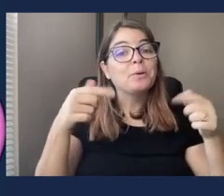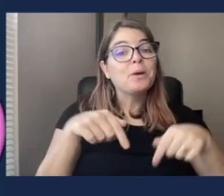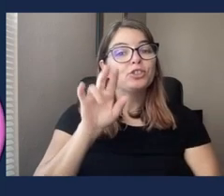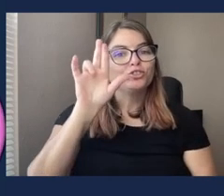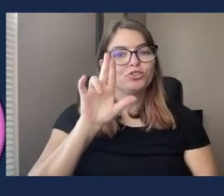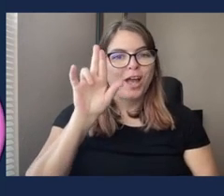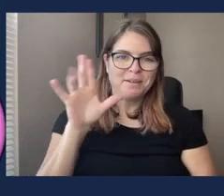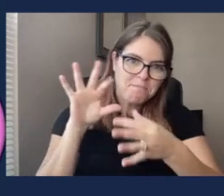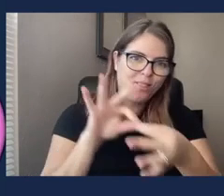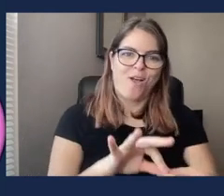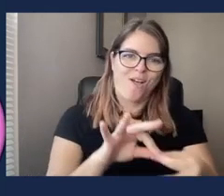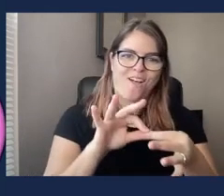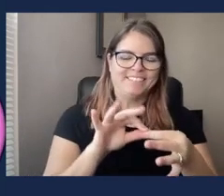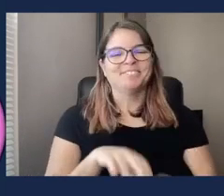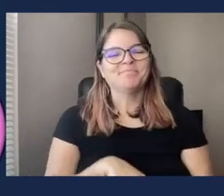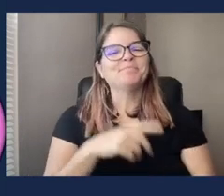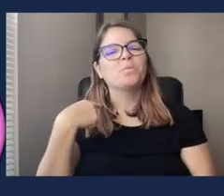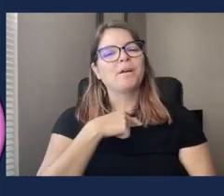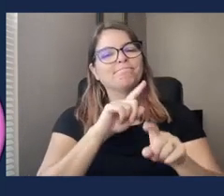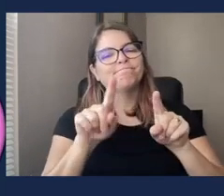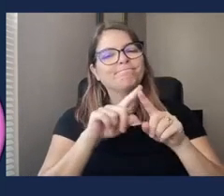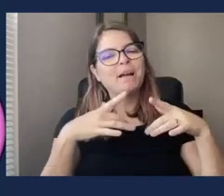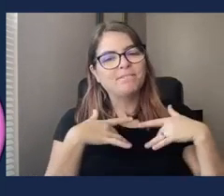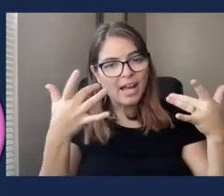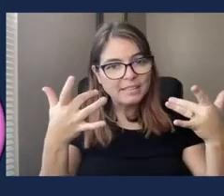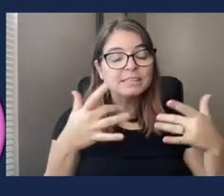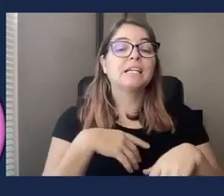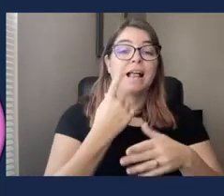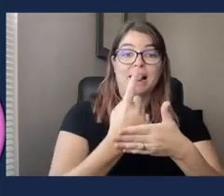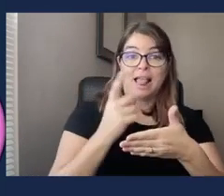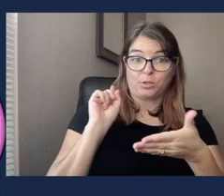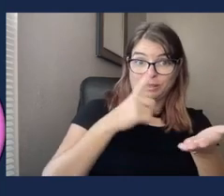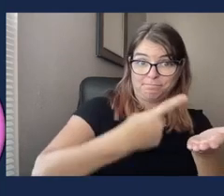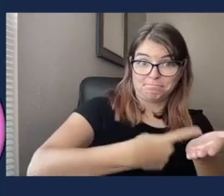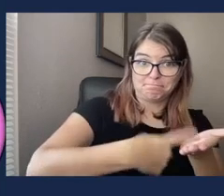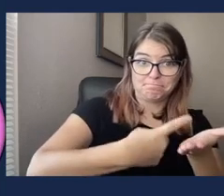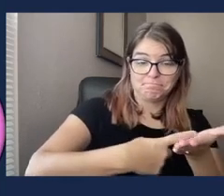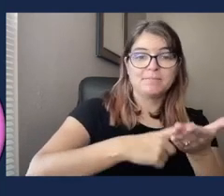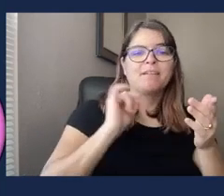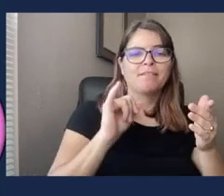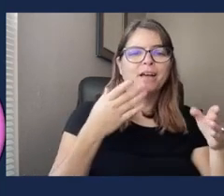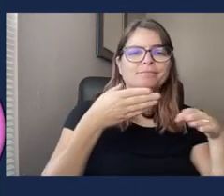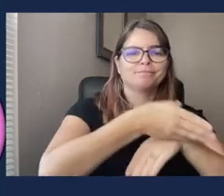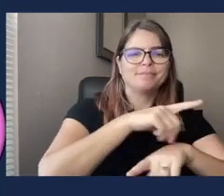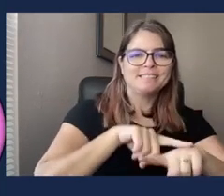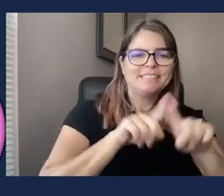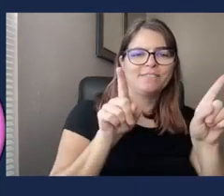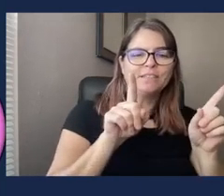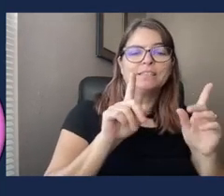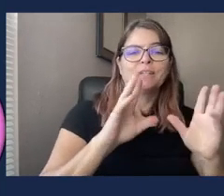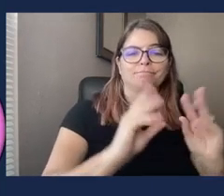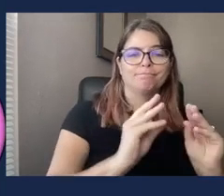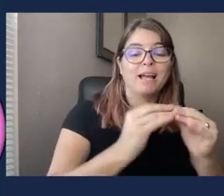additional events throughout the academic year, both following up from last week's Dialoguing Across Differences webinar with in-person